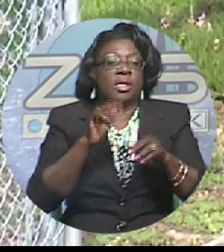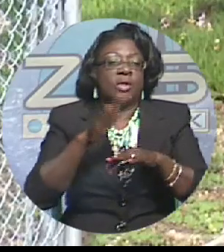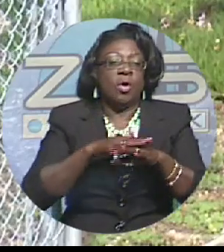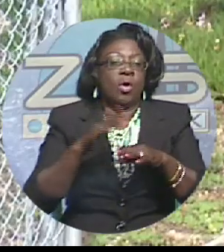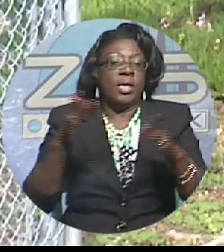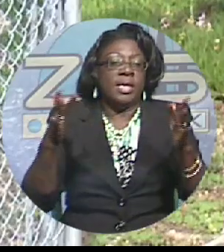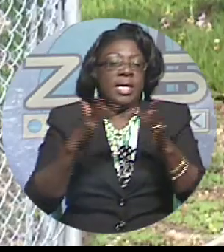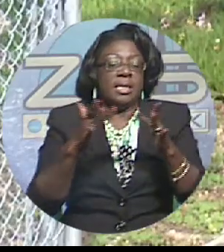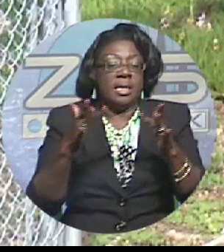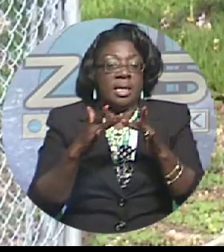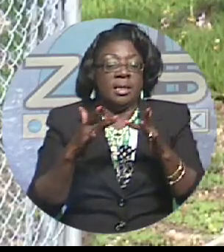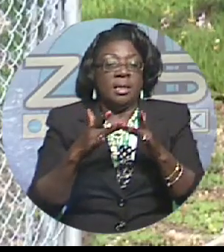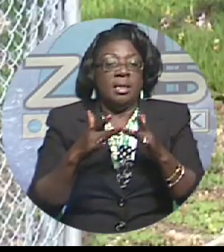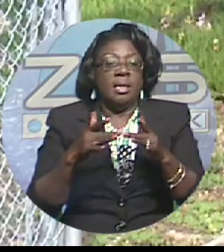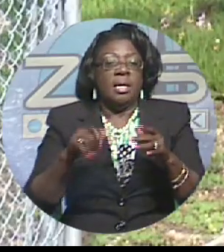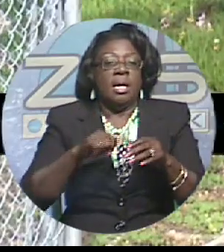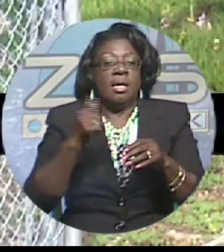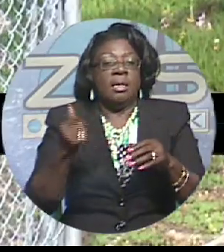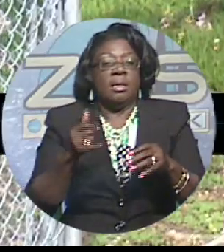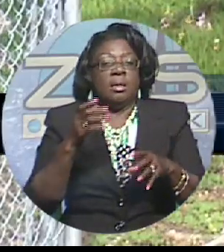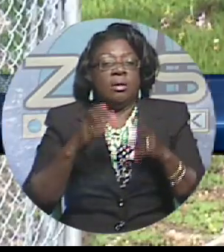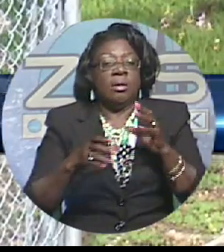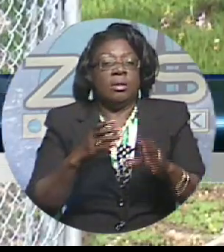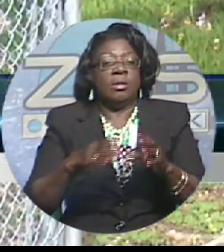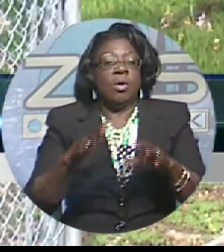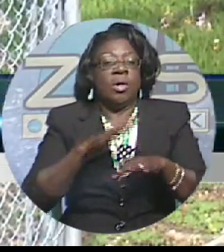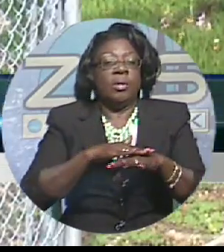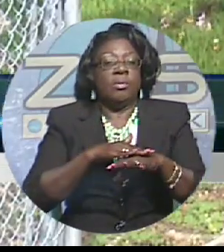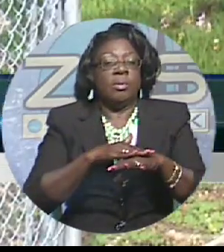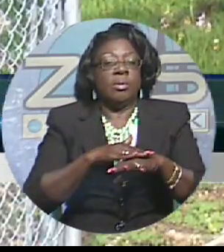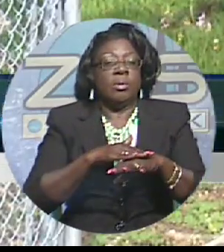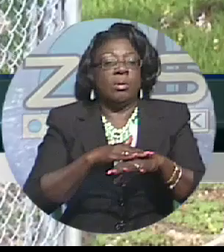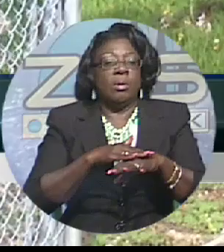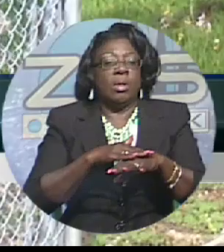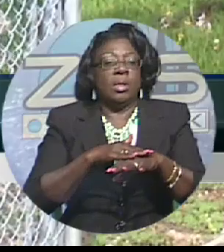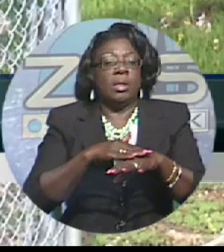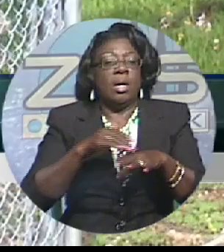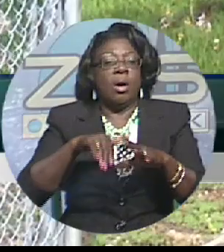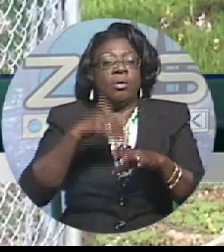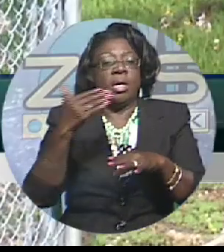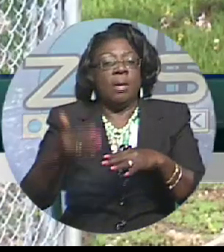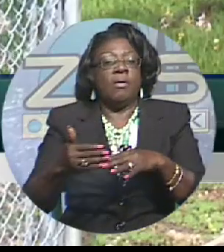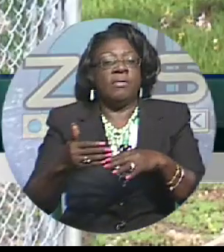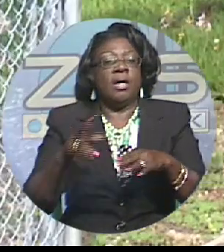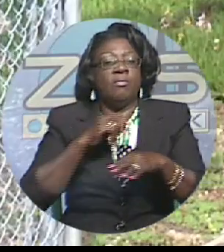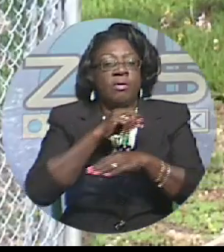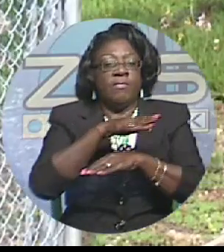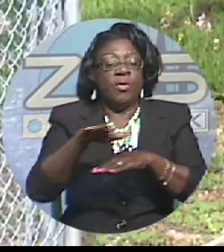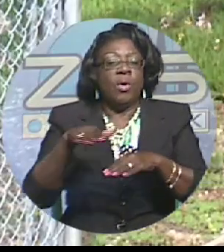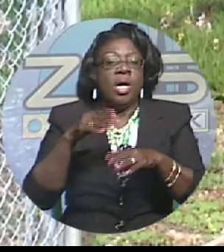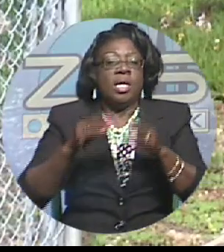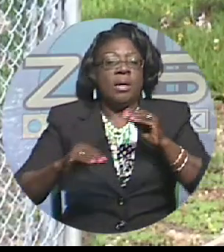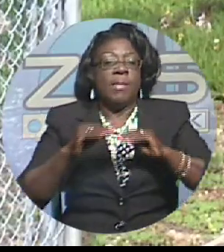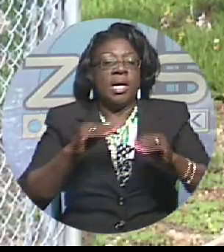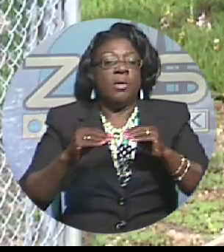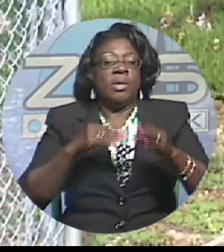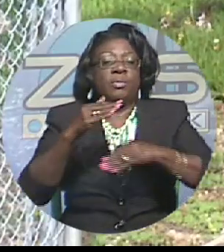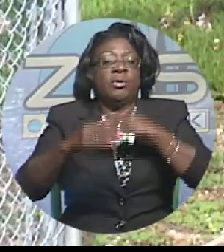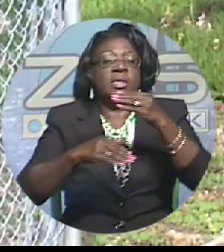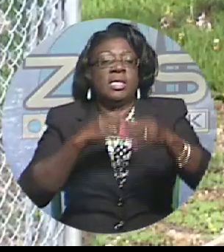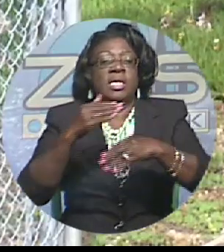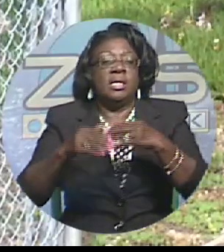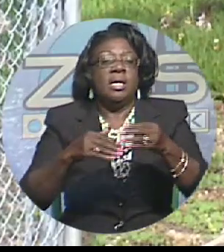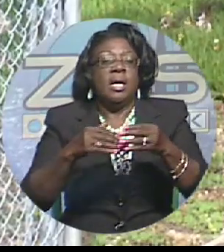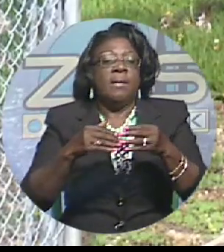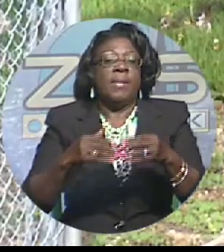October 13th was set for a status hearing on the case. Depending on the outcome of that review, the matter would proceed by way of a